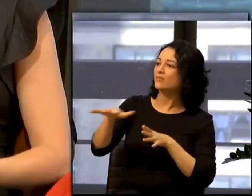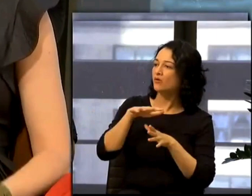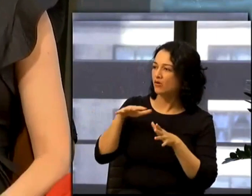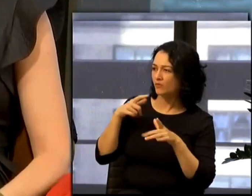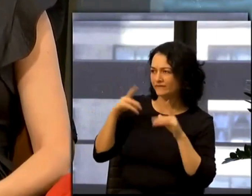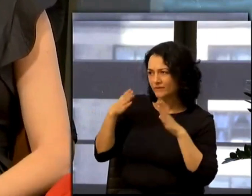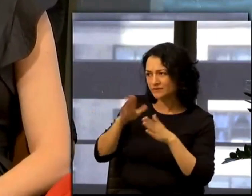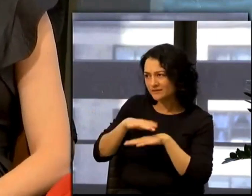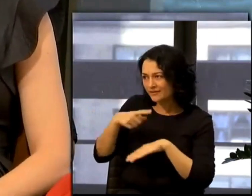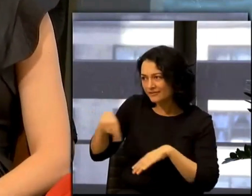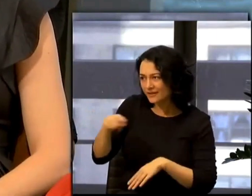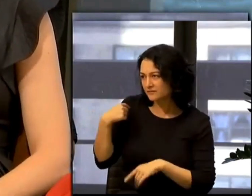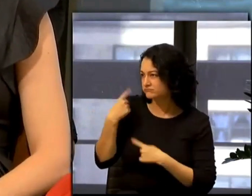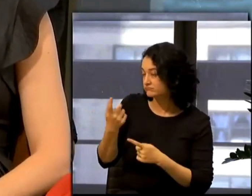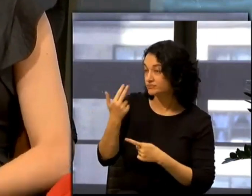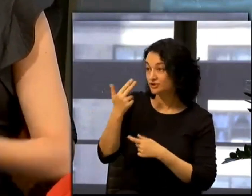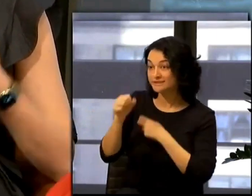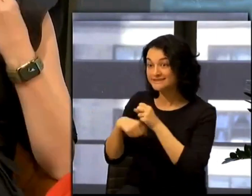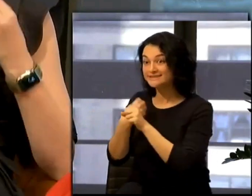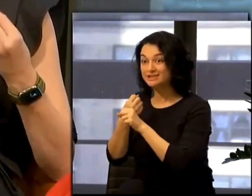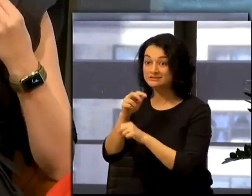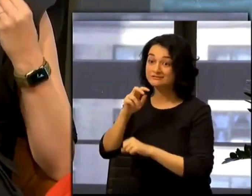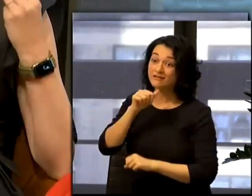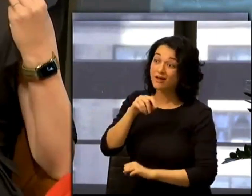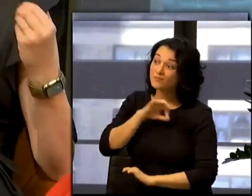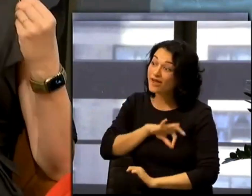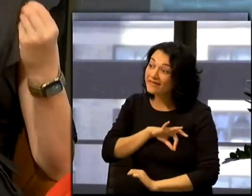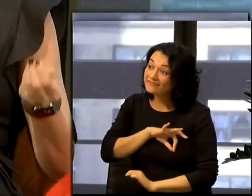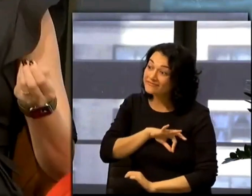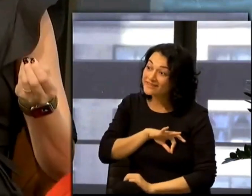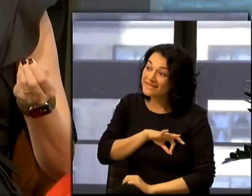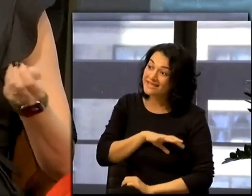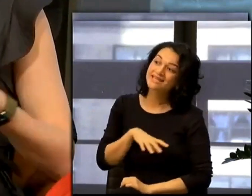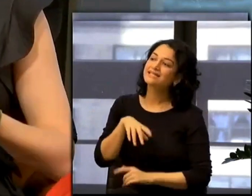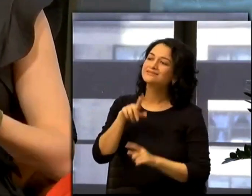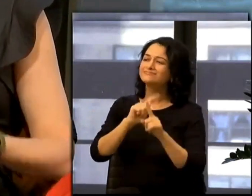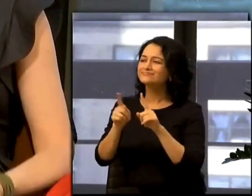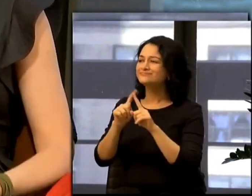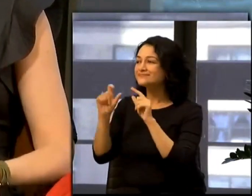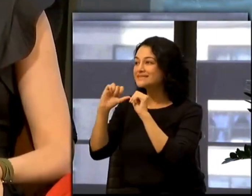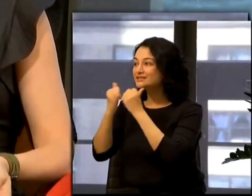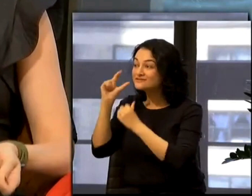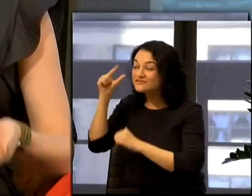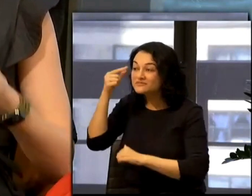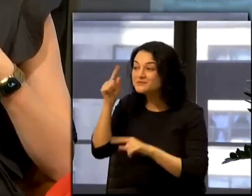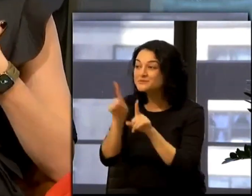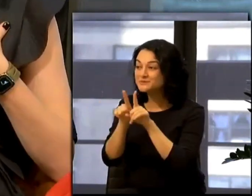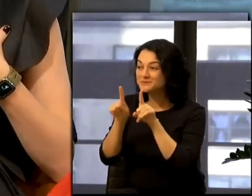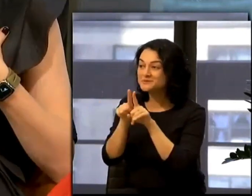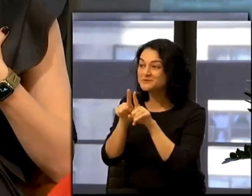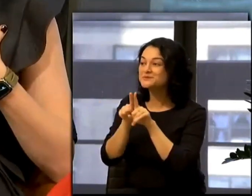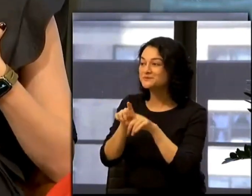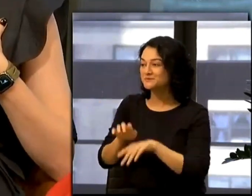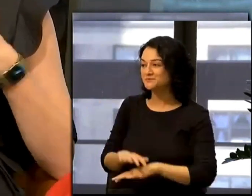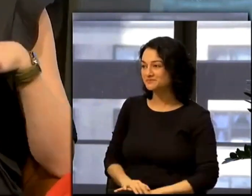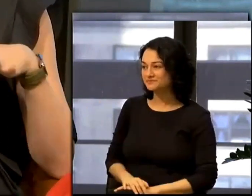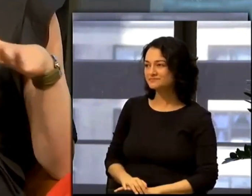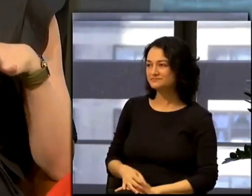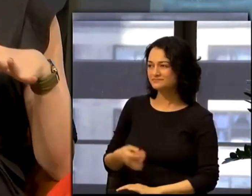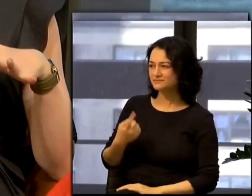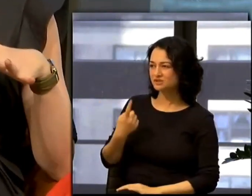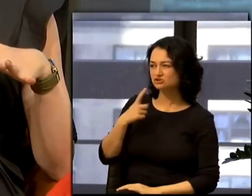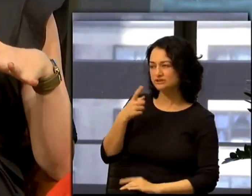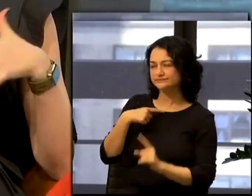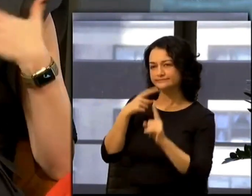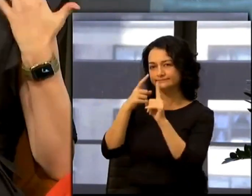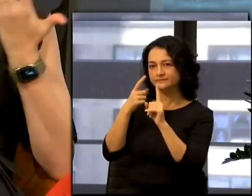government agencies, clients who are all building their piece of an equitable society. And I may be a little bit of the black sheep